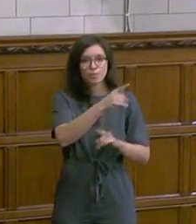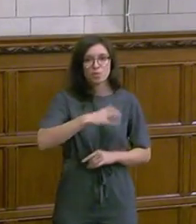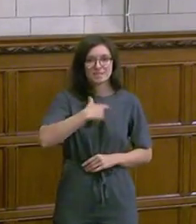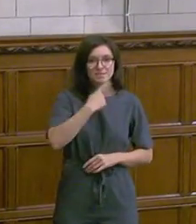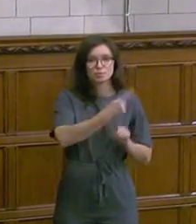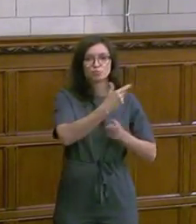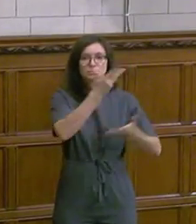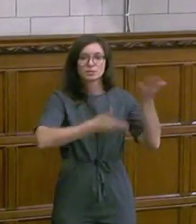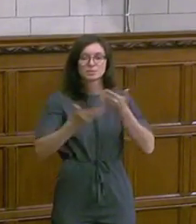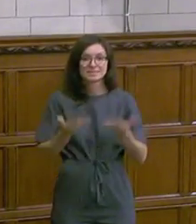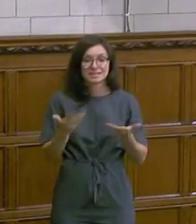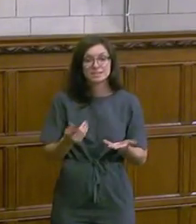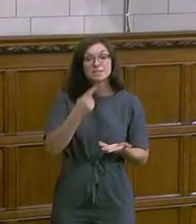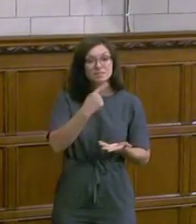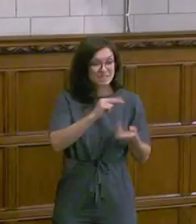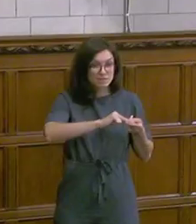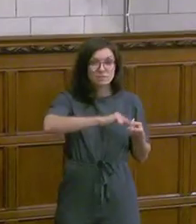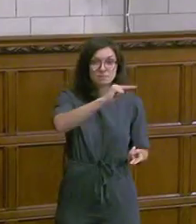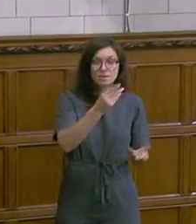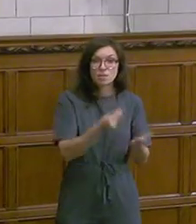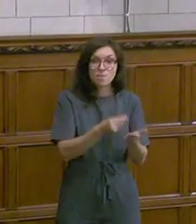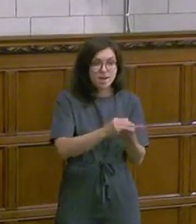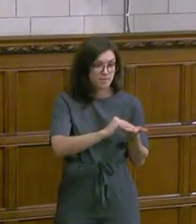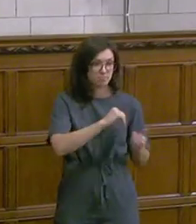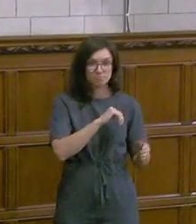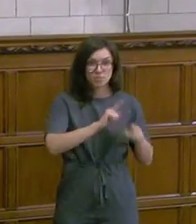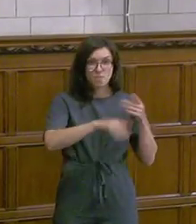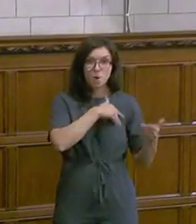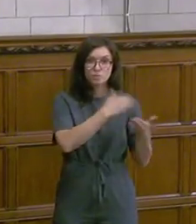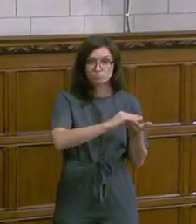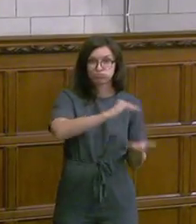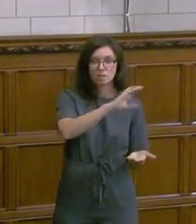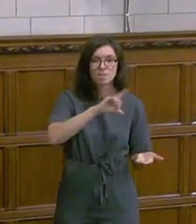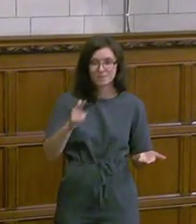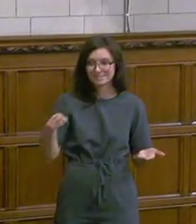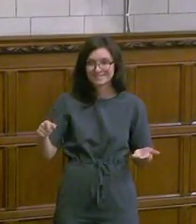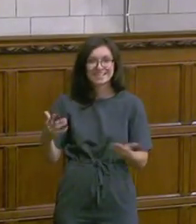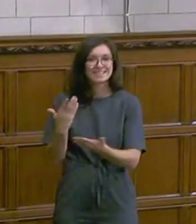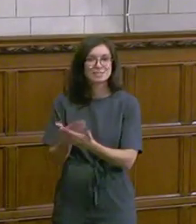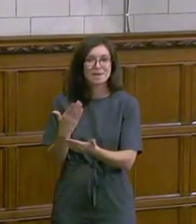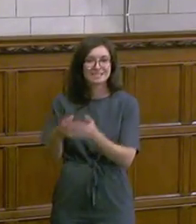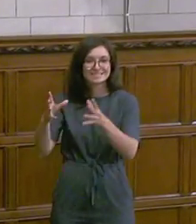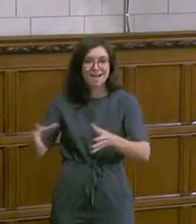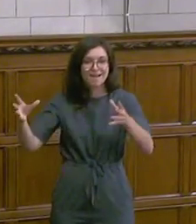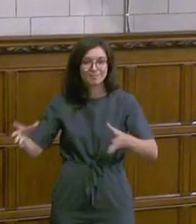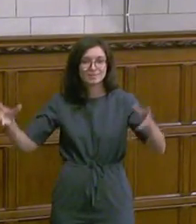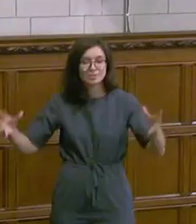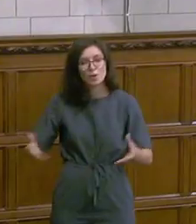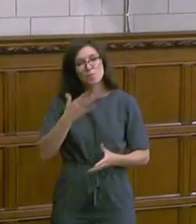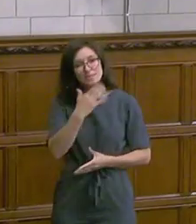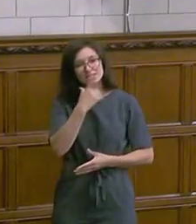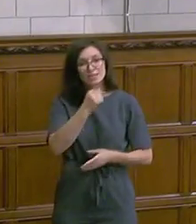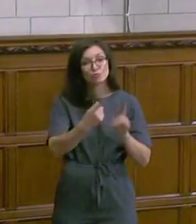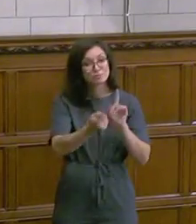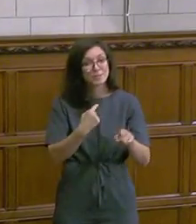it's ever been, but the demand is even higher. And I would be grateful if he would address those figures in his response.